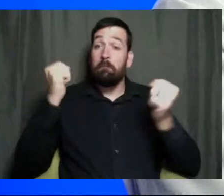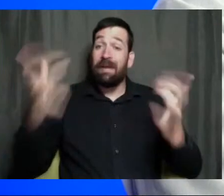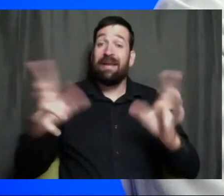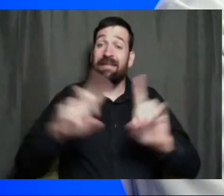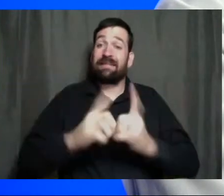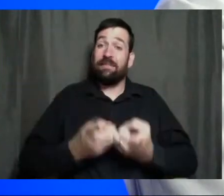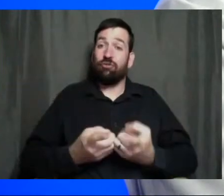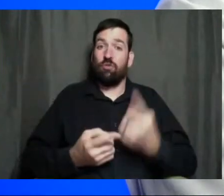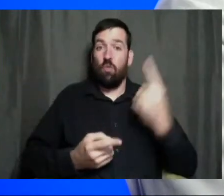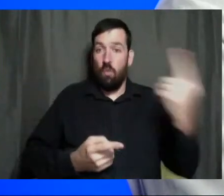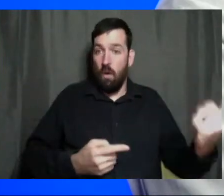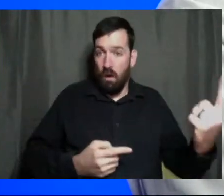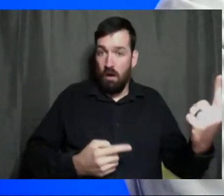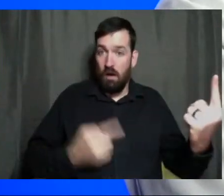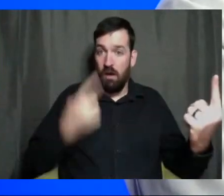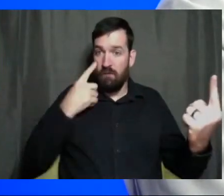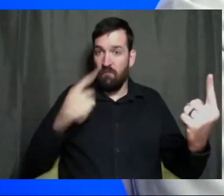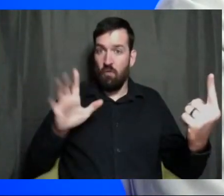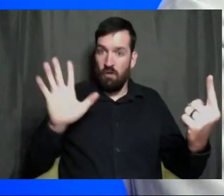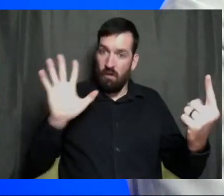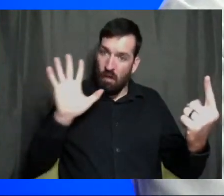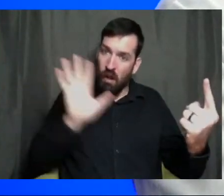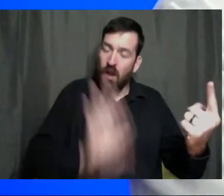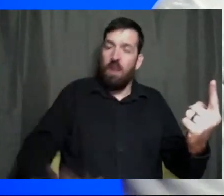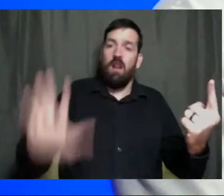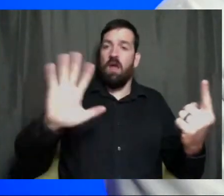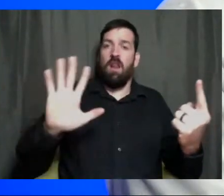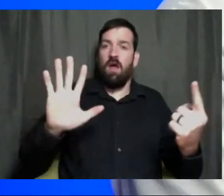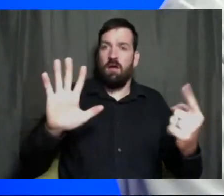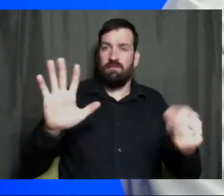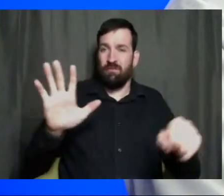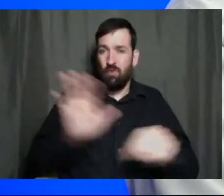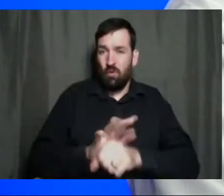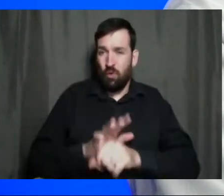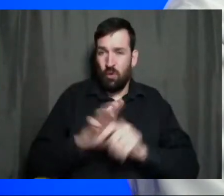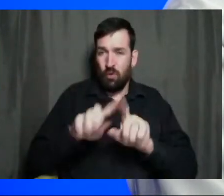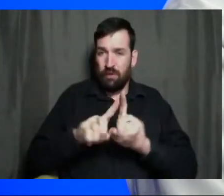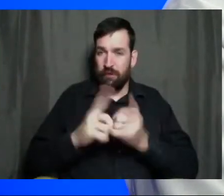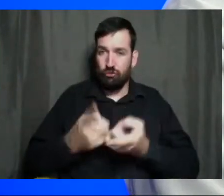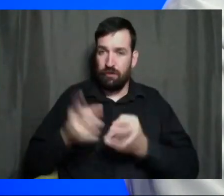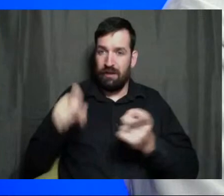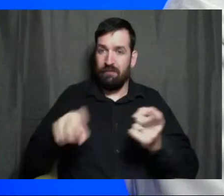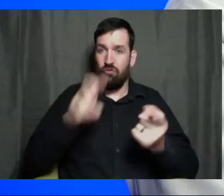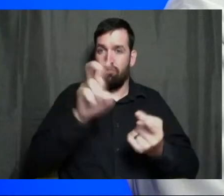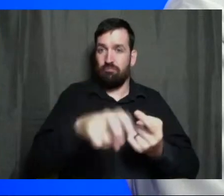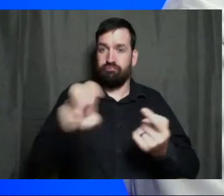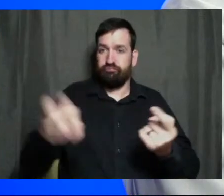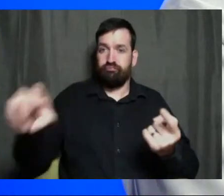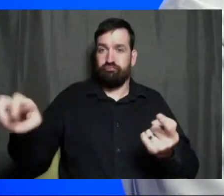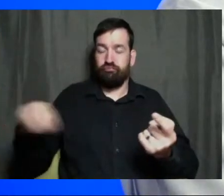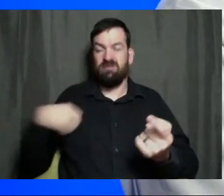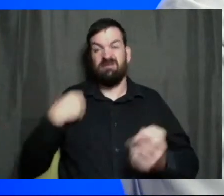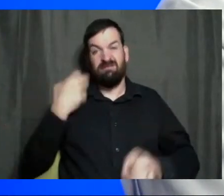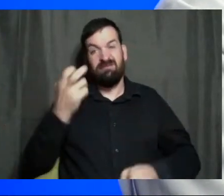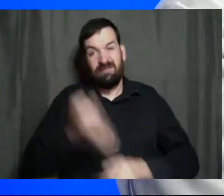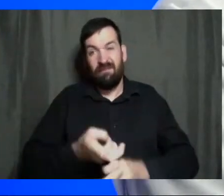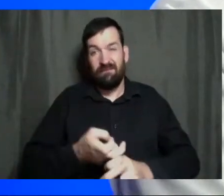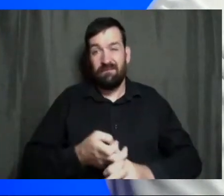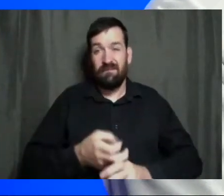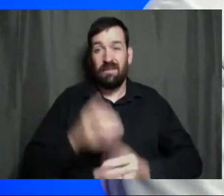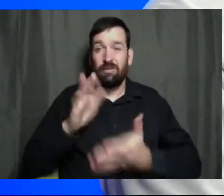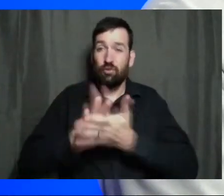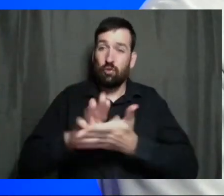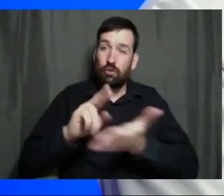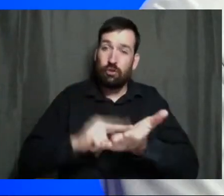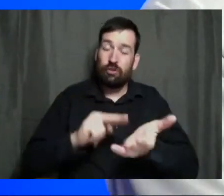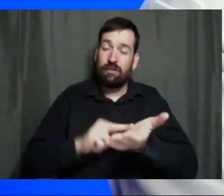whole rural health school district, and they have to travel from school to school. So it's been really tough. School nursing has been getting harder and harder